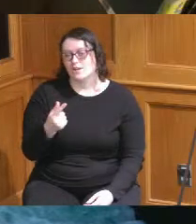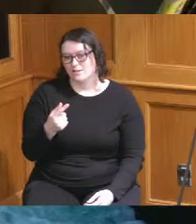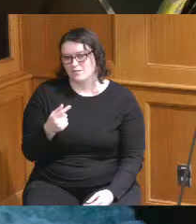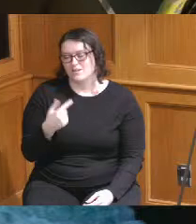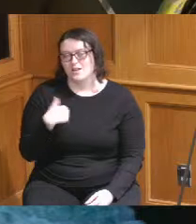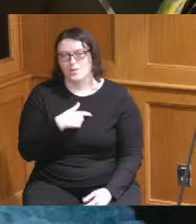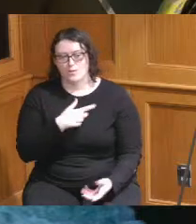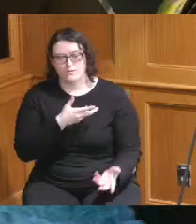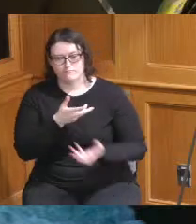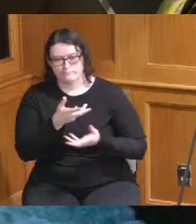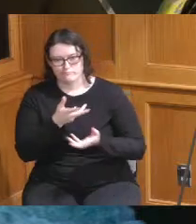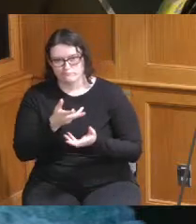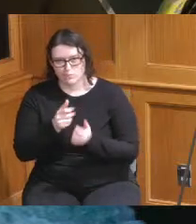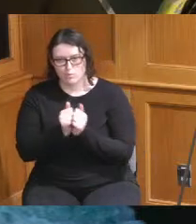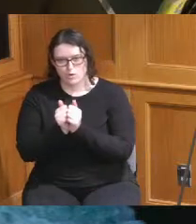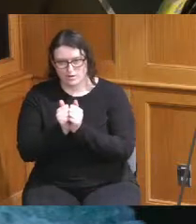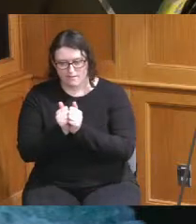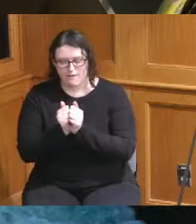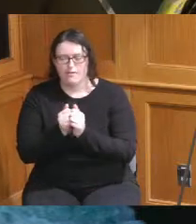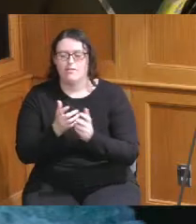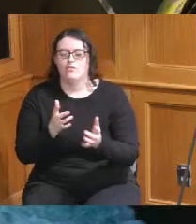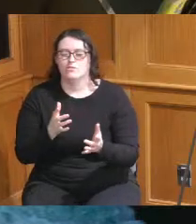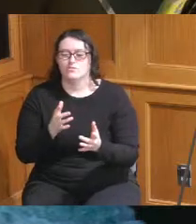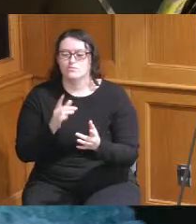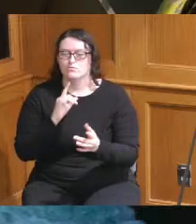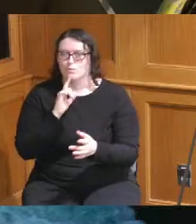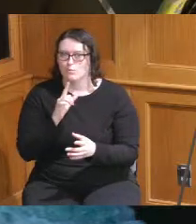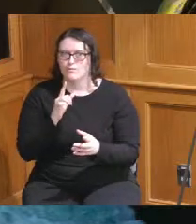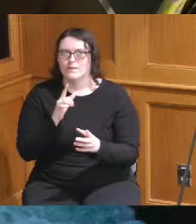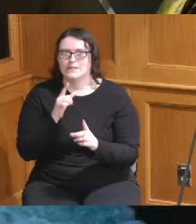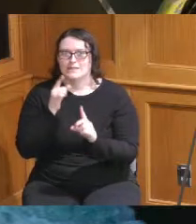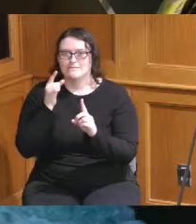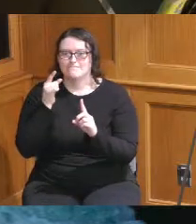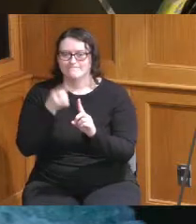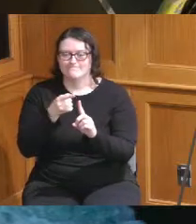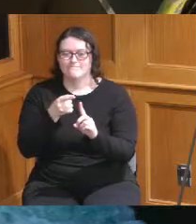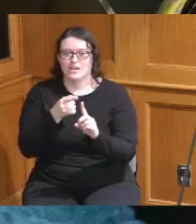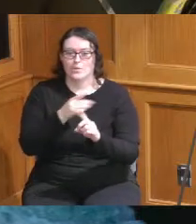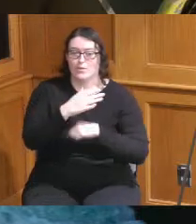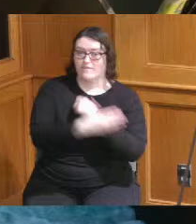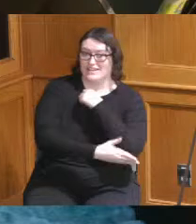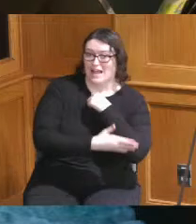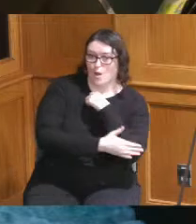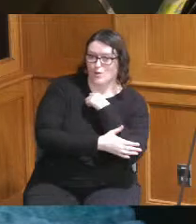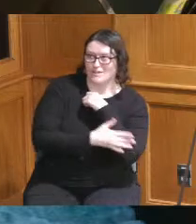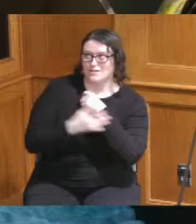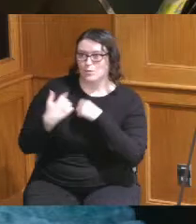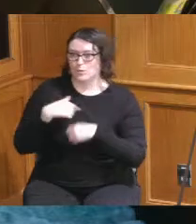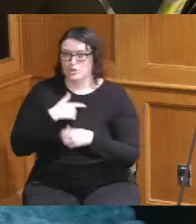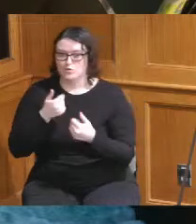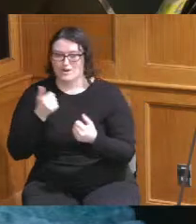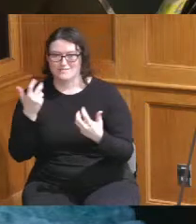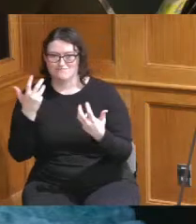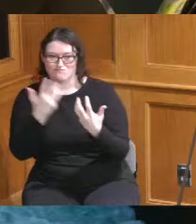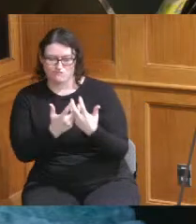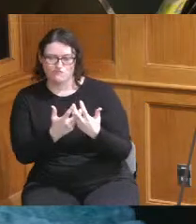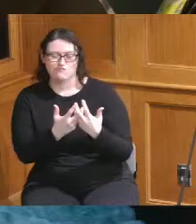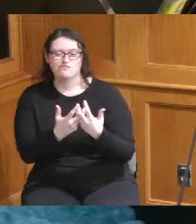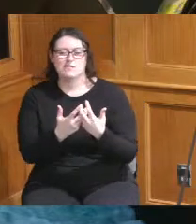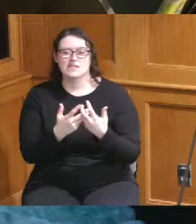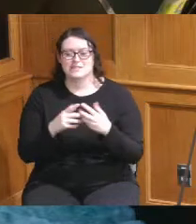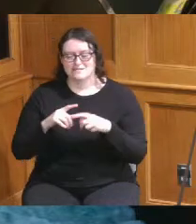work together to really meet the financial targets that the county has set based on